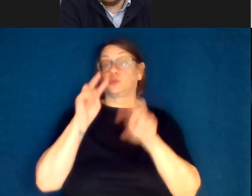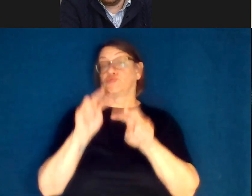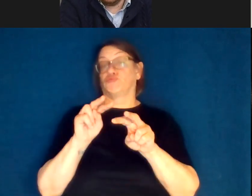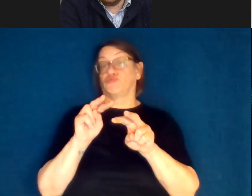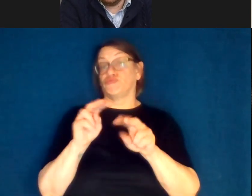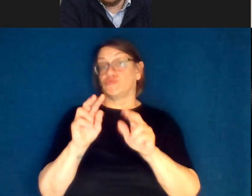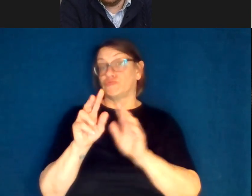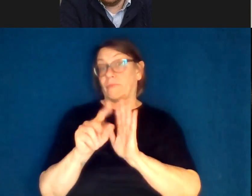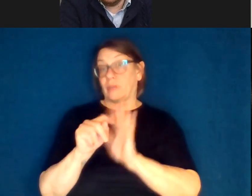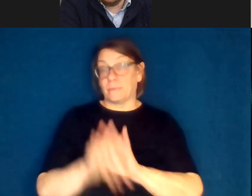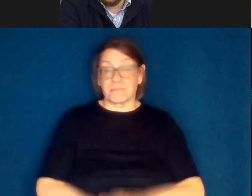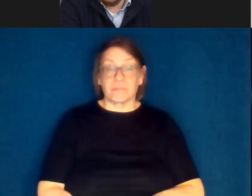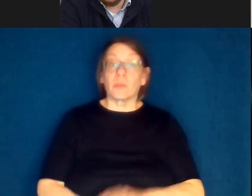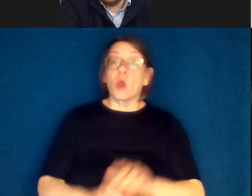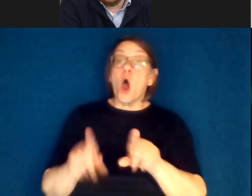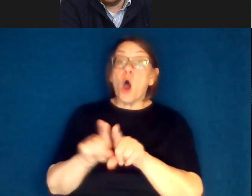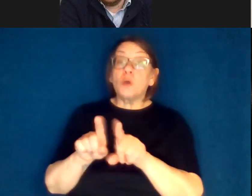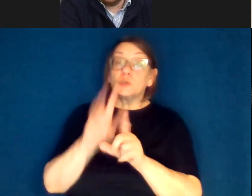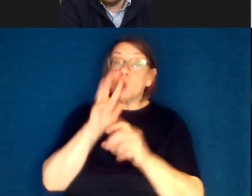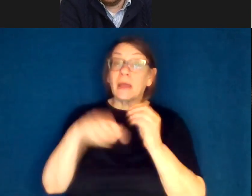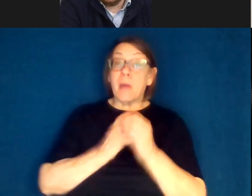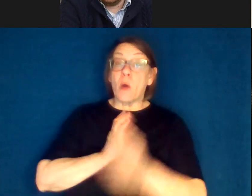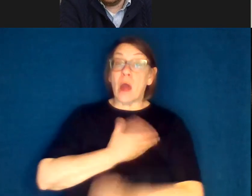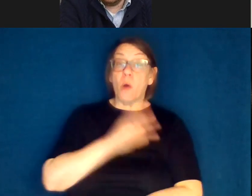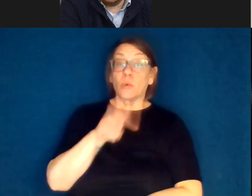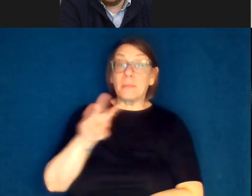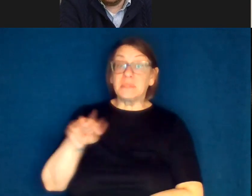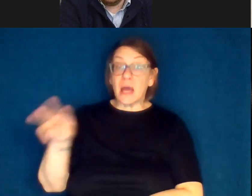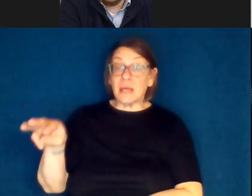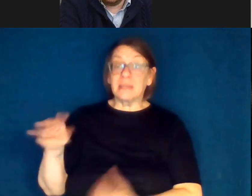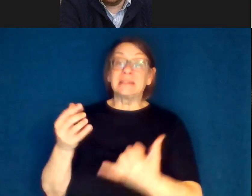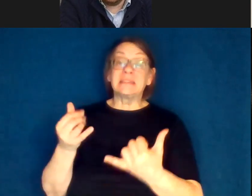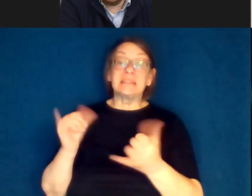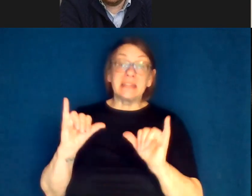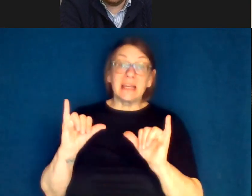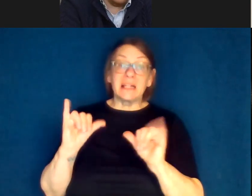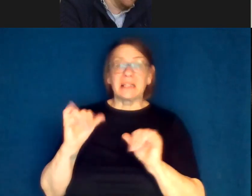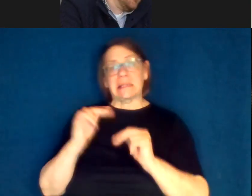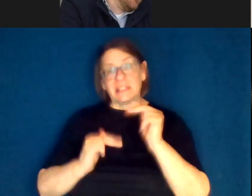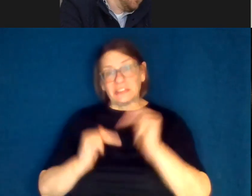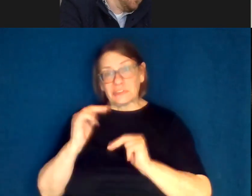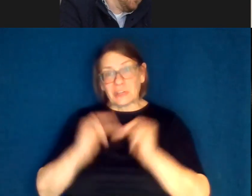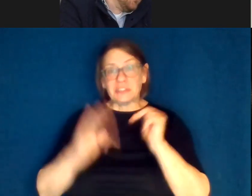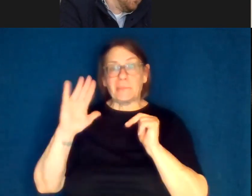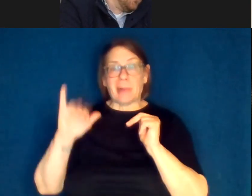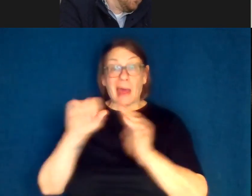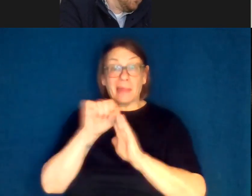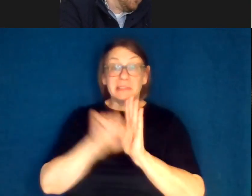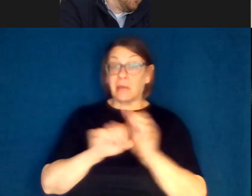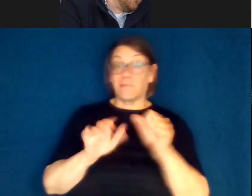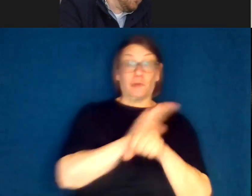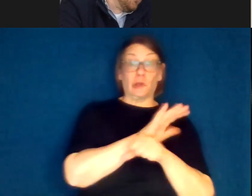website. Speaking of the website, it is still being constructed by the state. It's fully designed